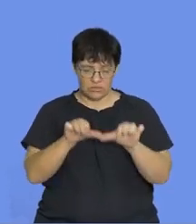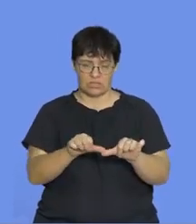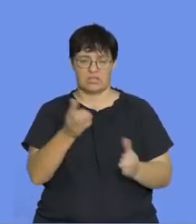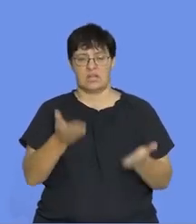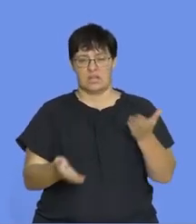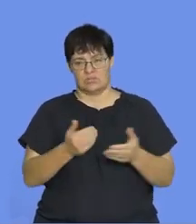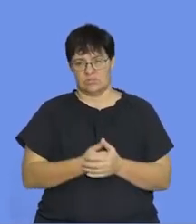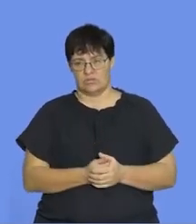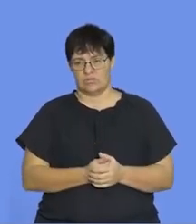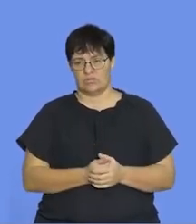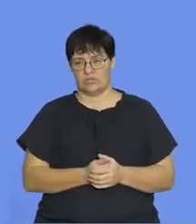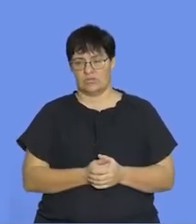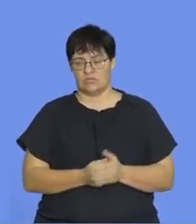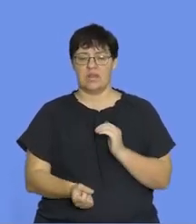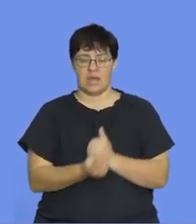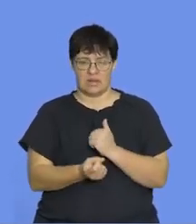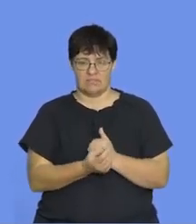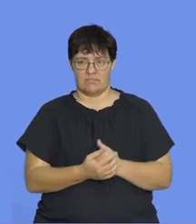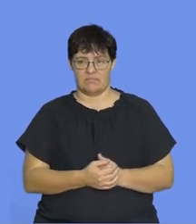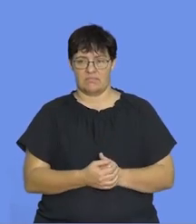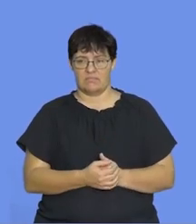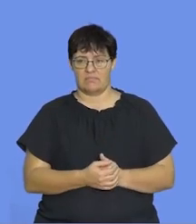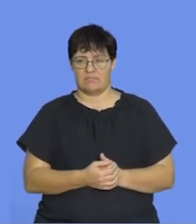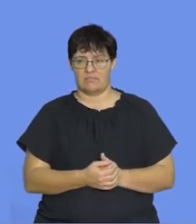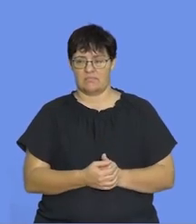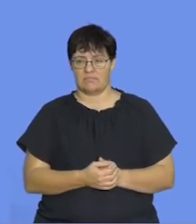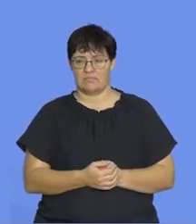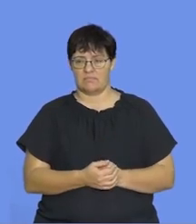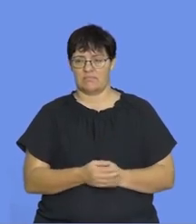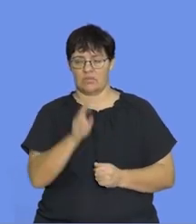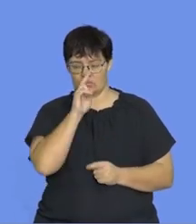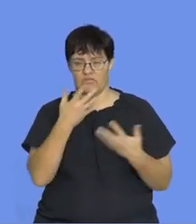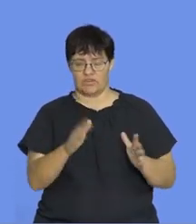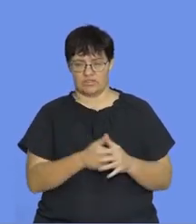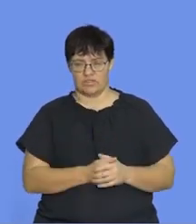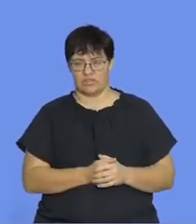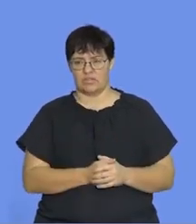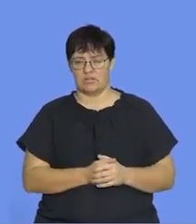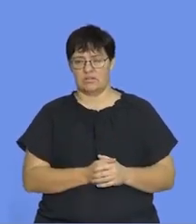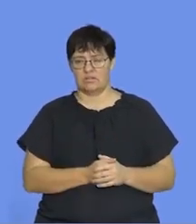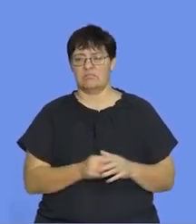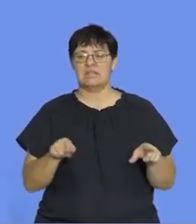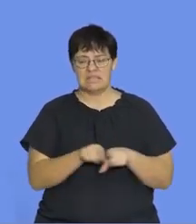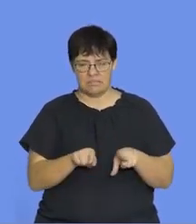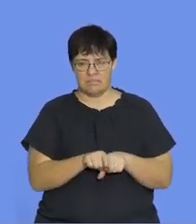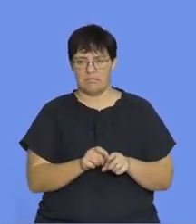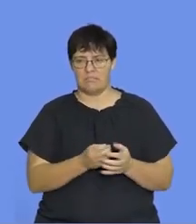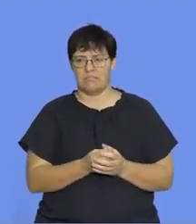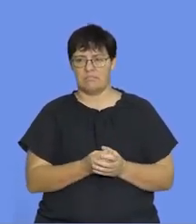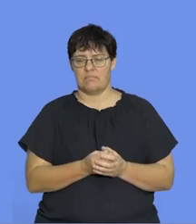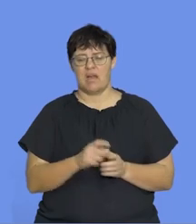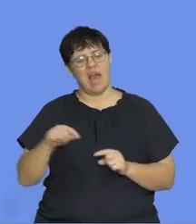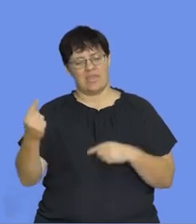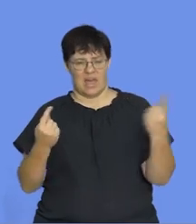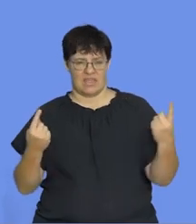which this happens, okay? Right, so we have looked at that simulation. We can also do the same with other